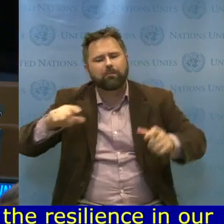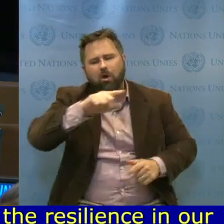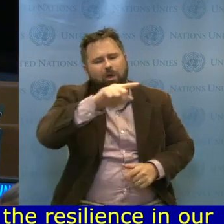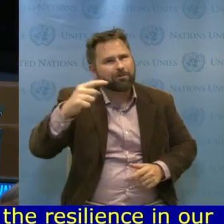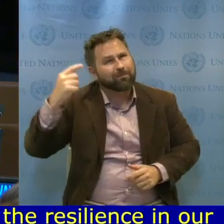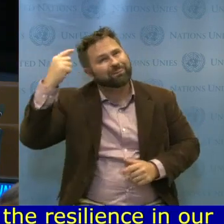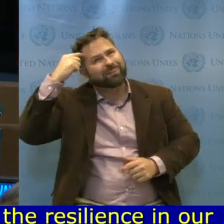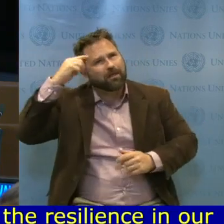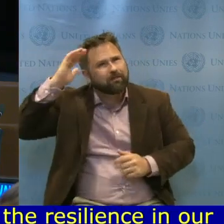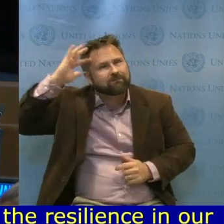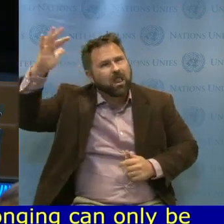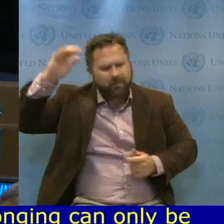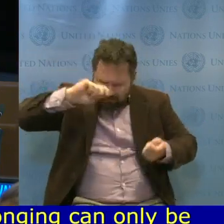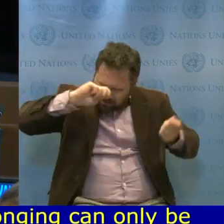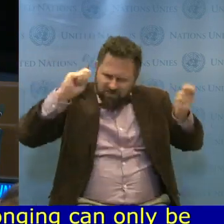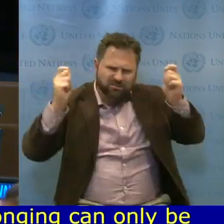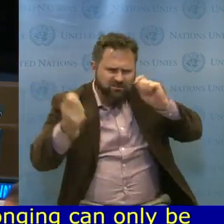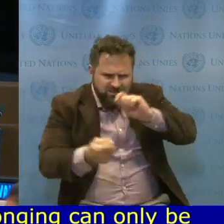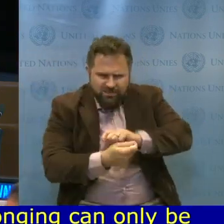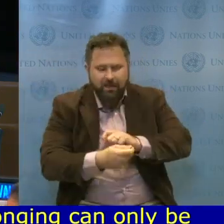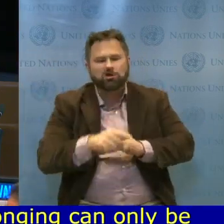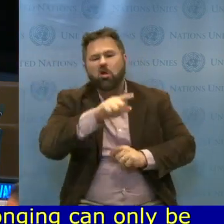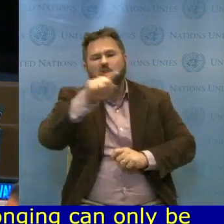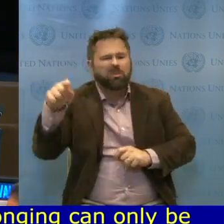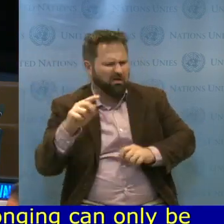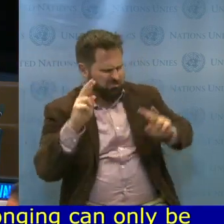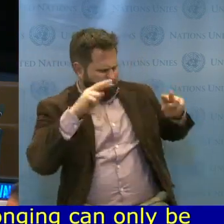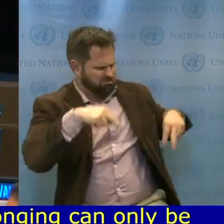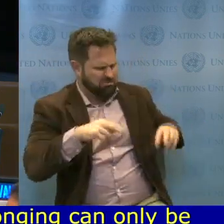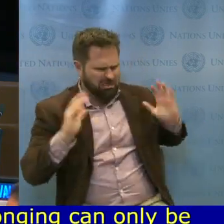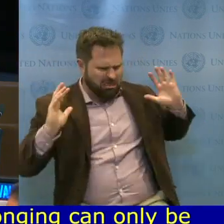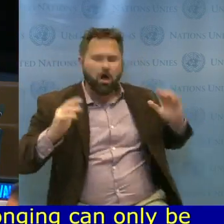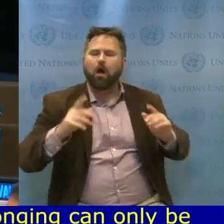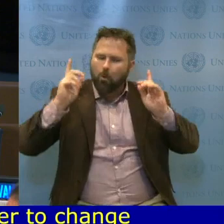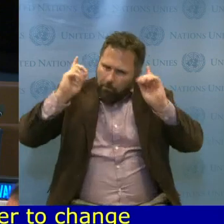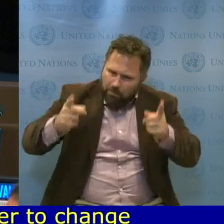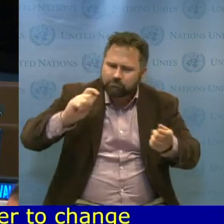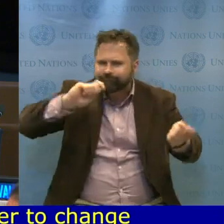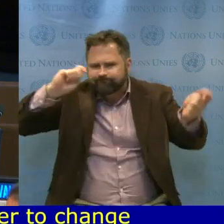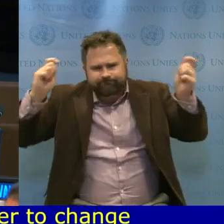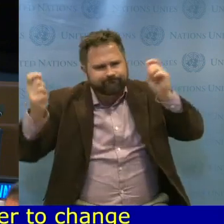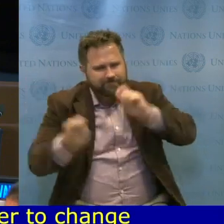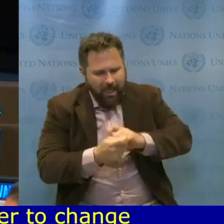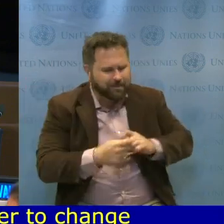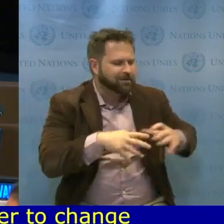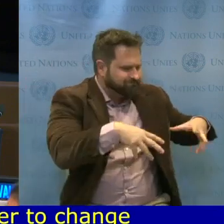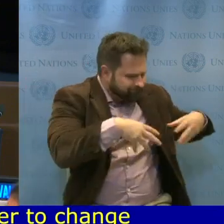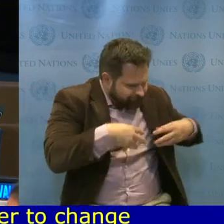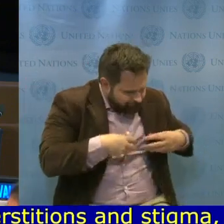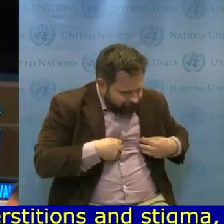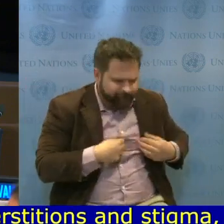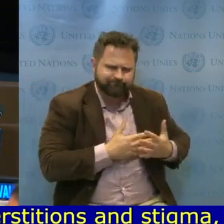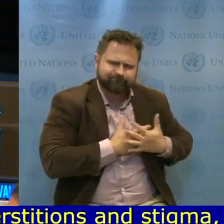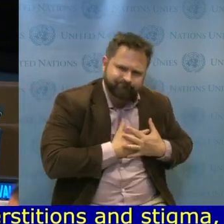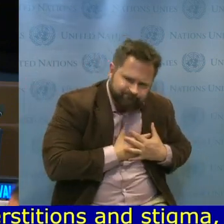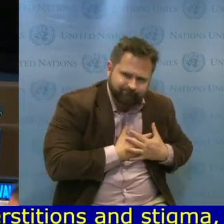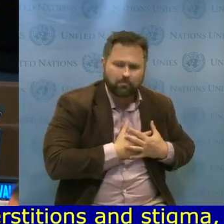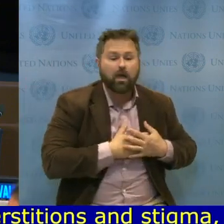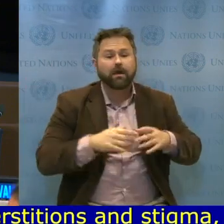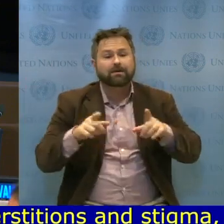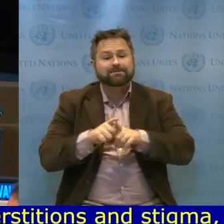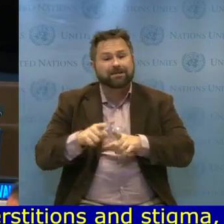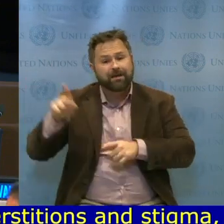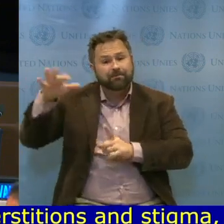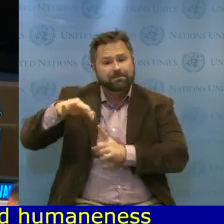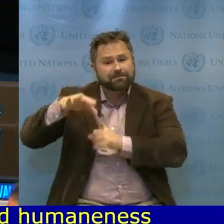and stigma, and promote consideration and humaneness towards others in the community. As the special rapporteur just stated, children